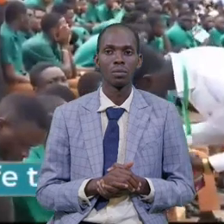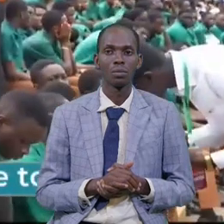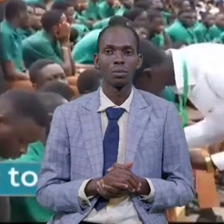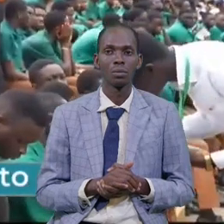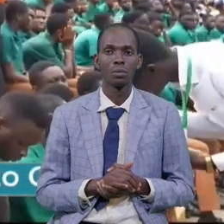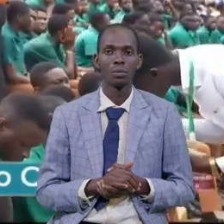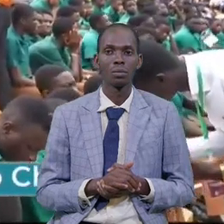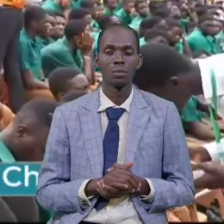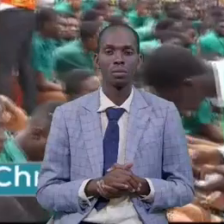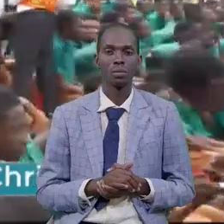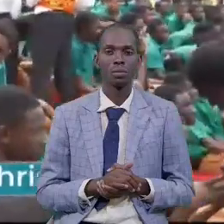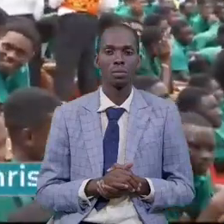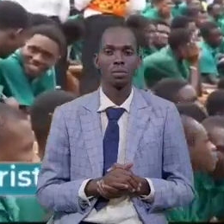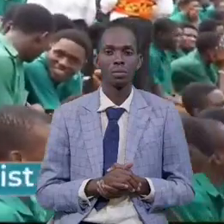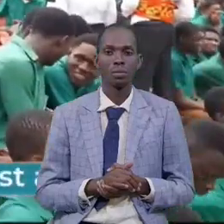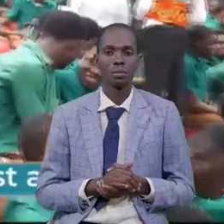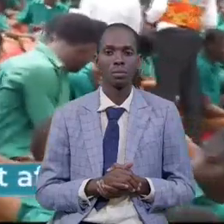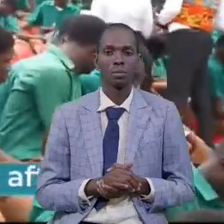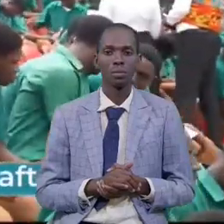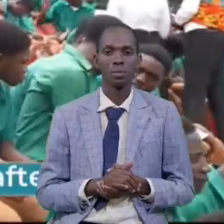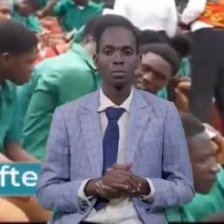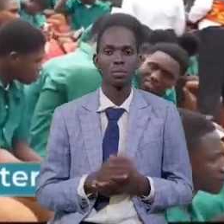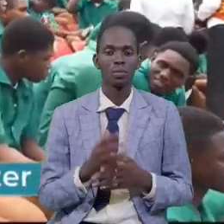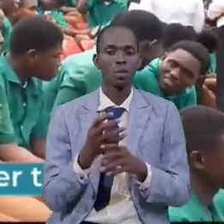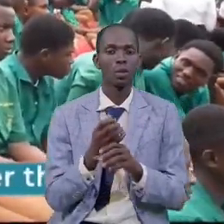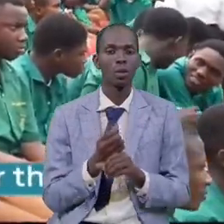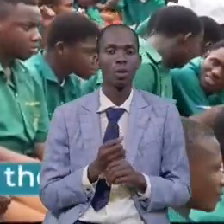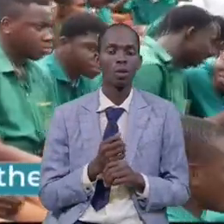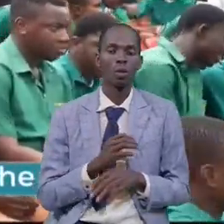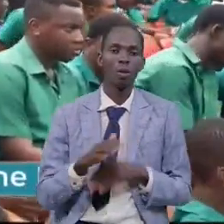Get all the needed and necessary information.